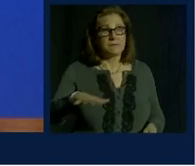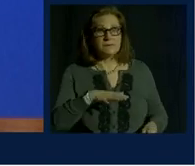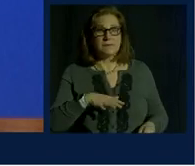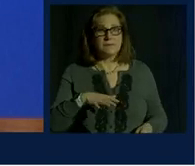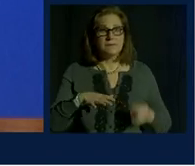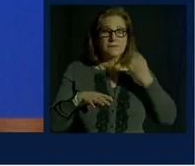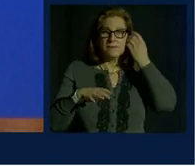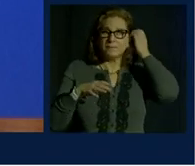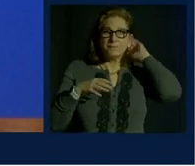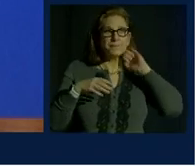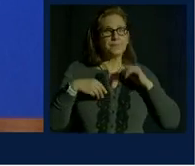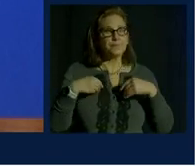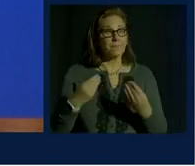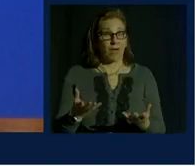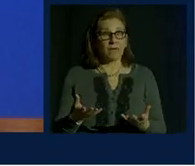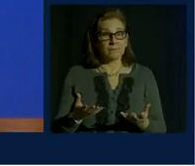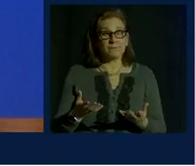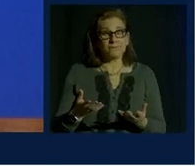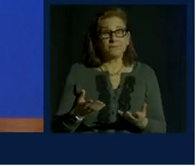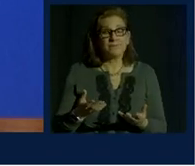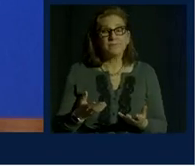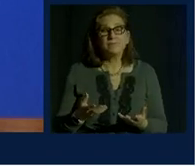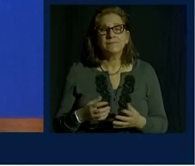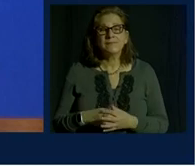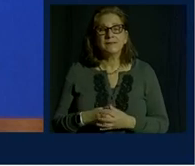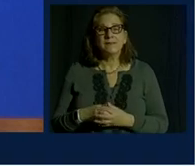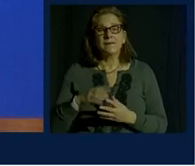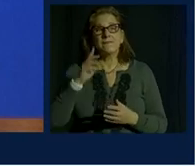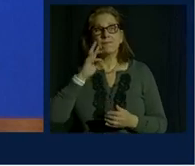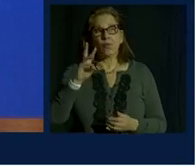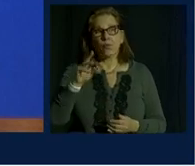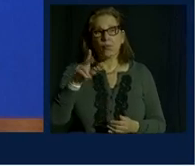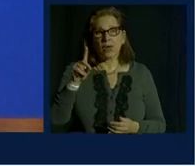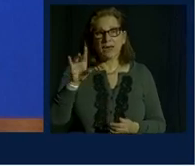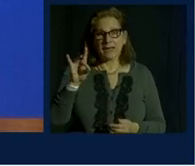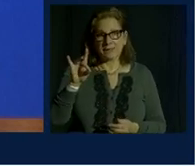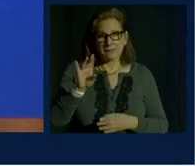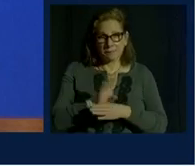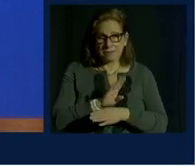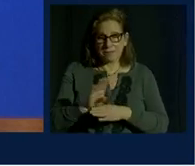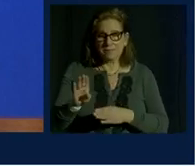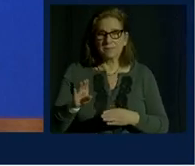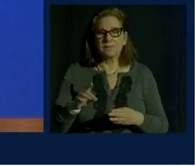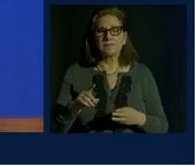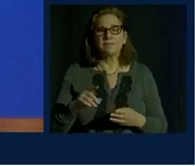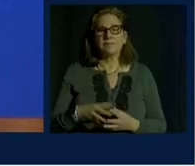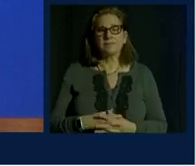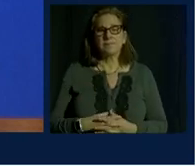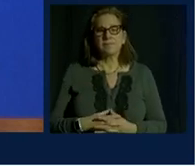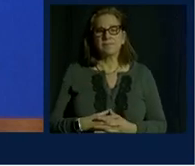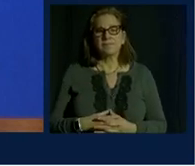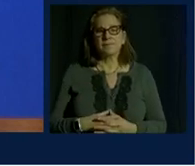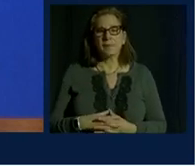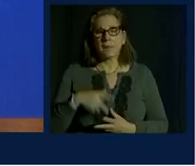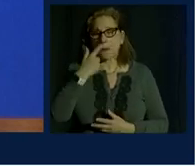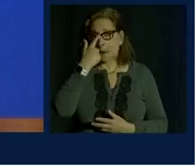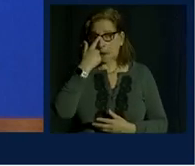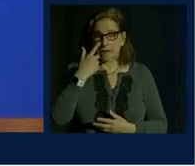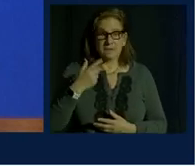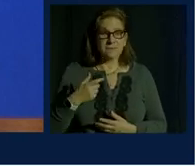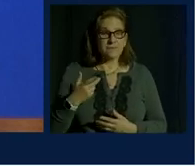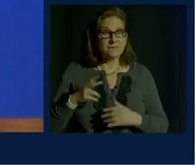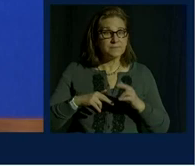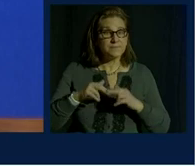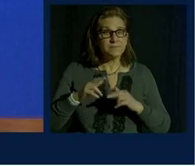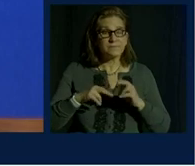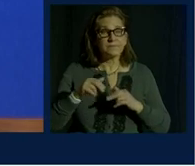8 businesses and also businesses who are may have a brick and mortar spot in another ward but are looking to expanding into